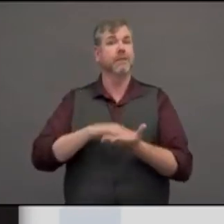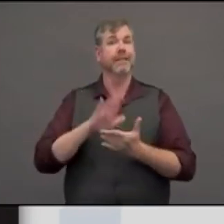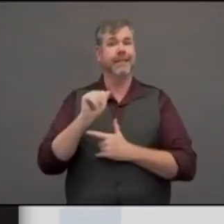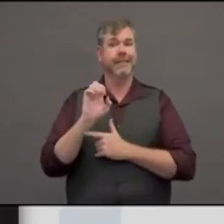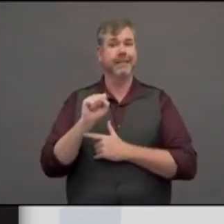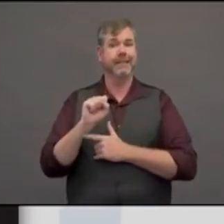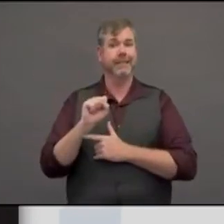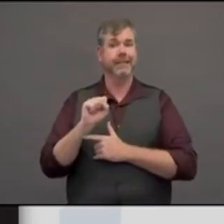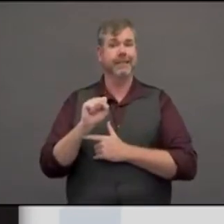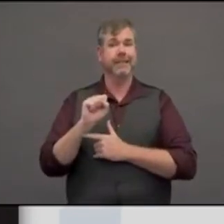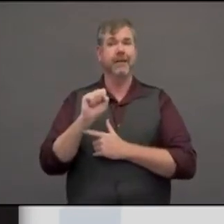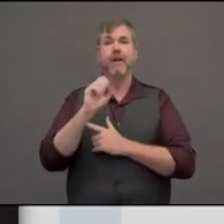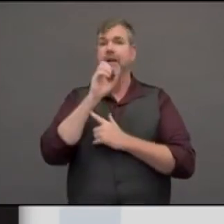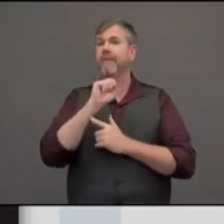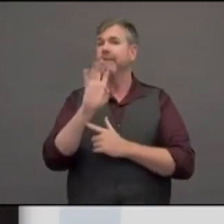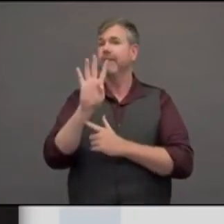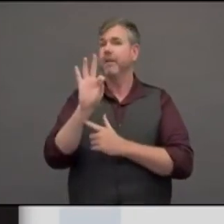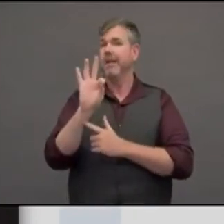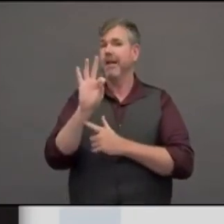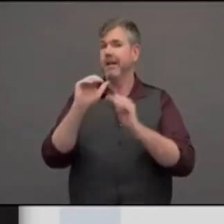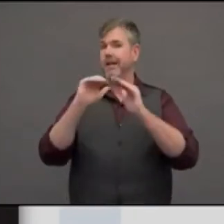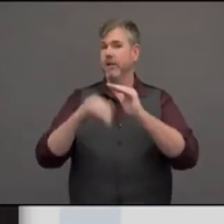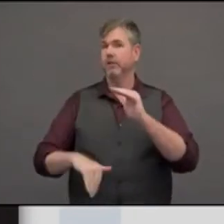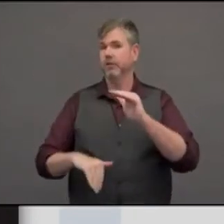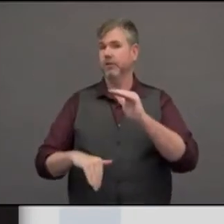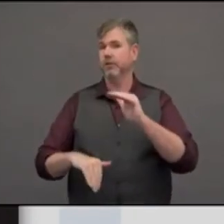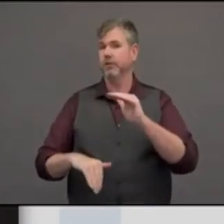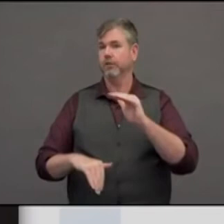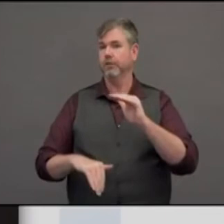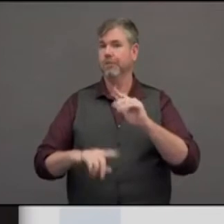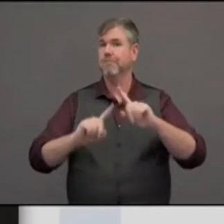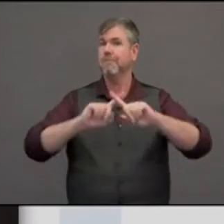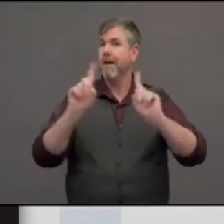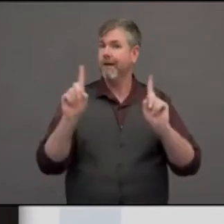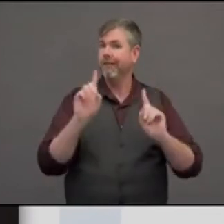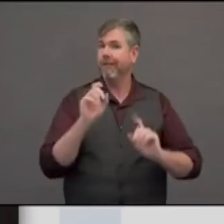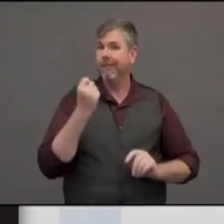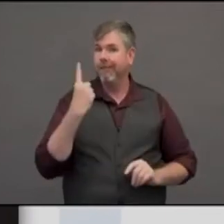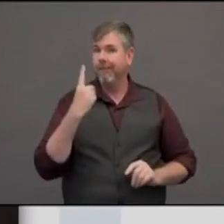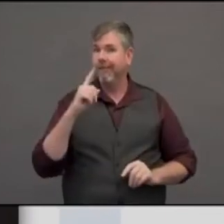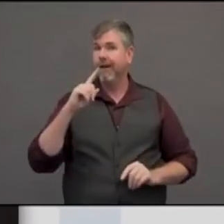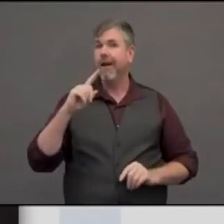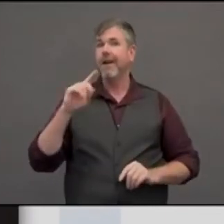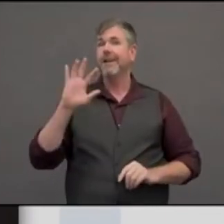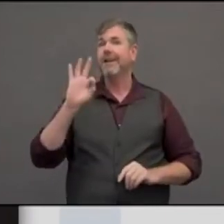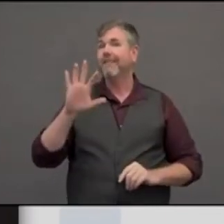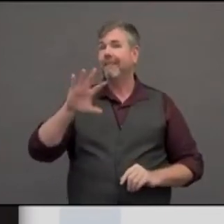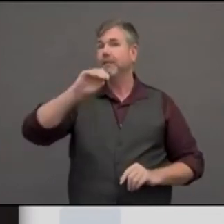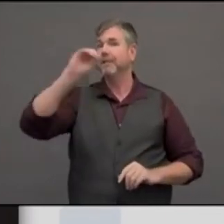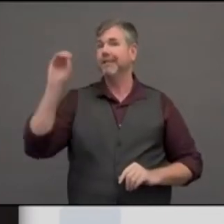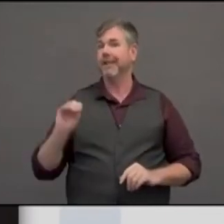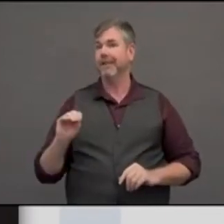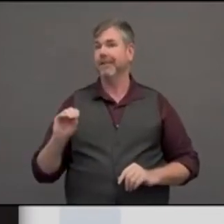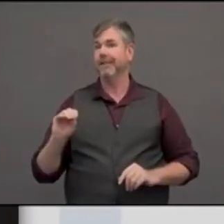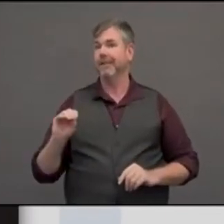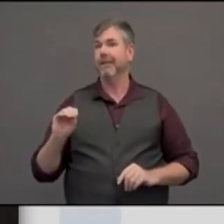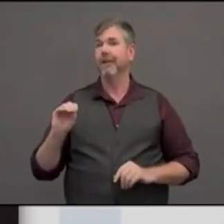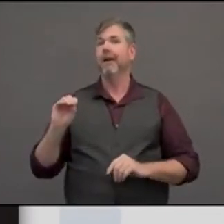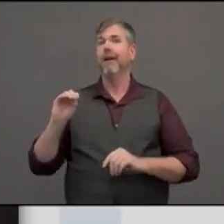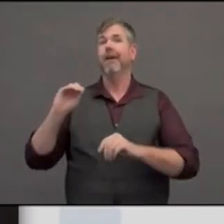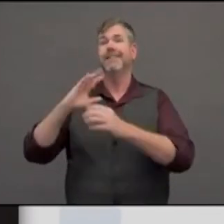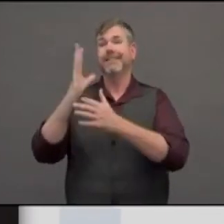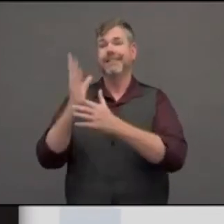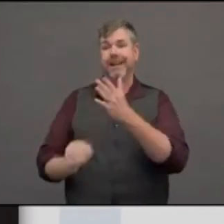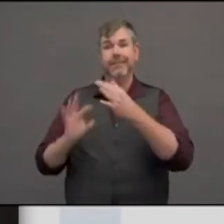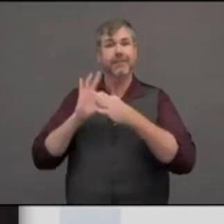of COVID-related deaths are people 50 or older. You do the math. Yeah, so this kind of goes back